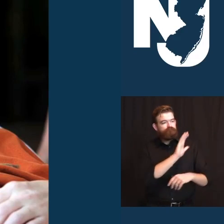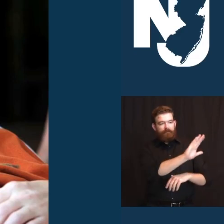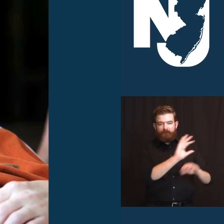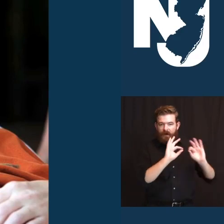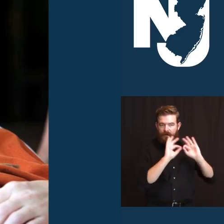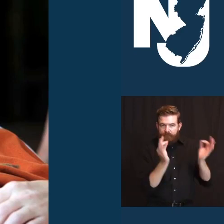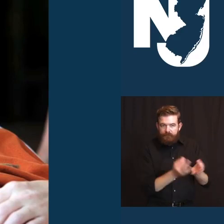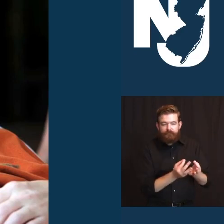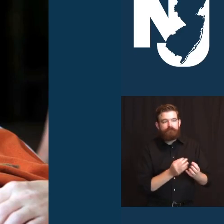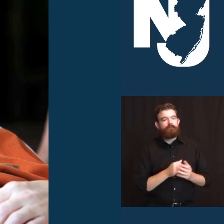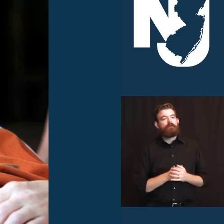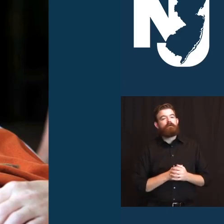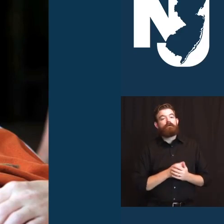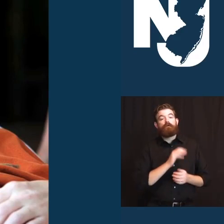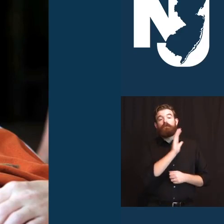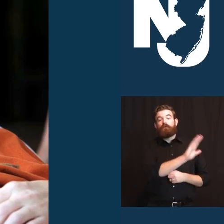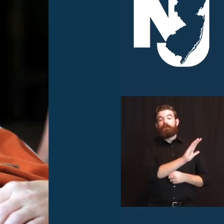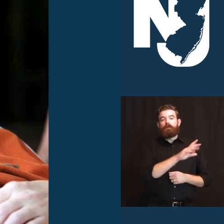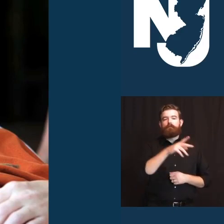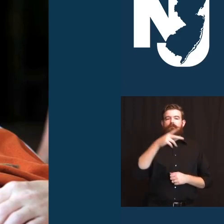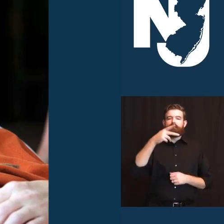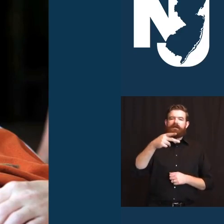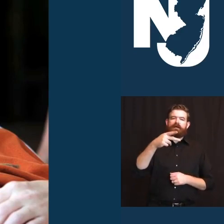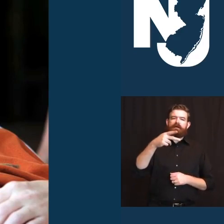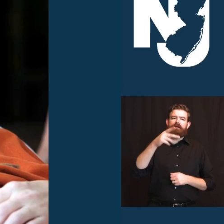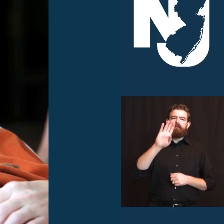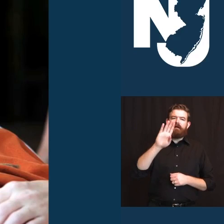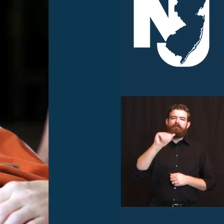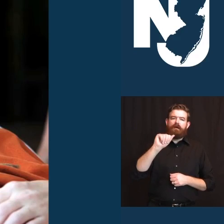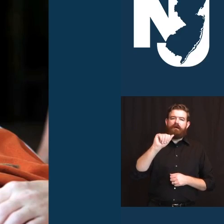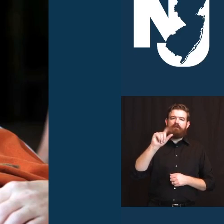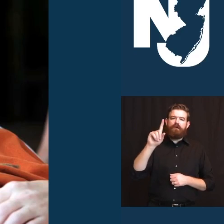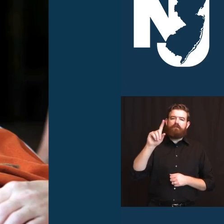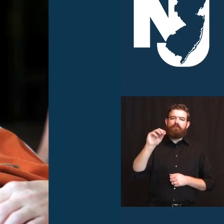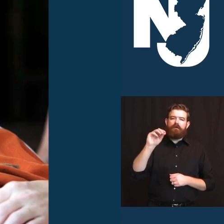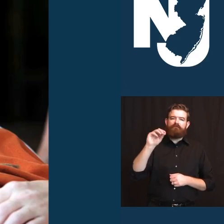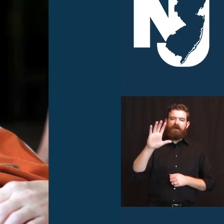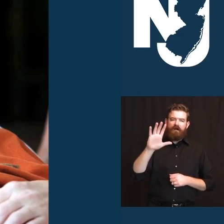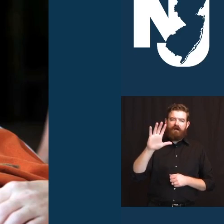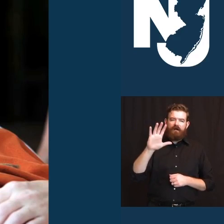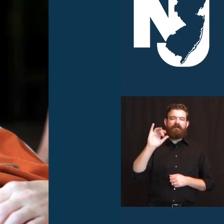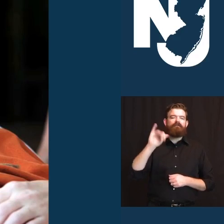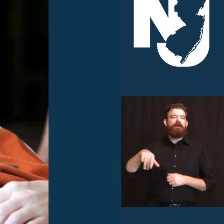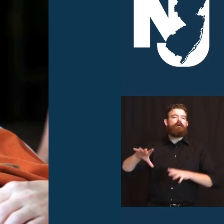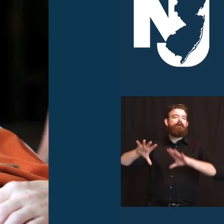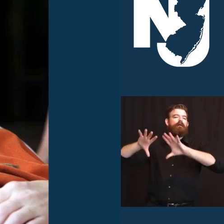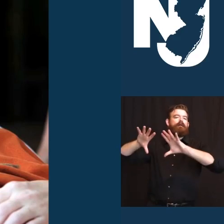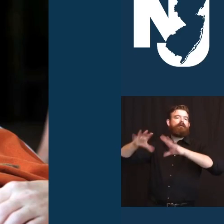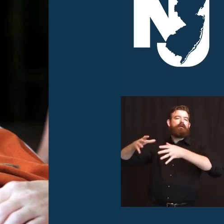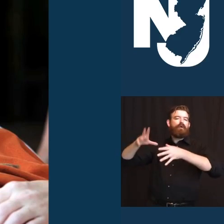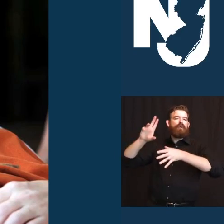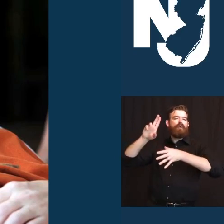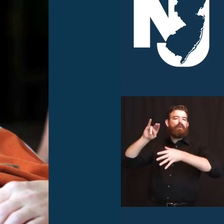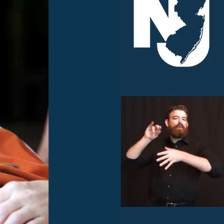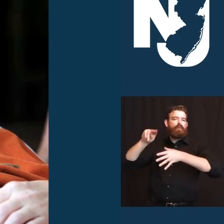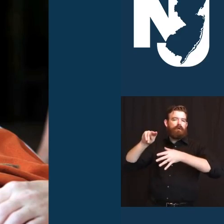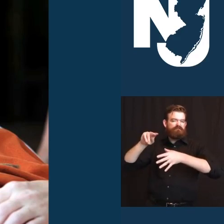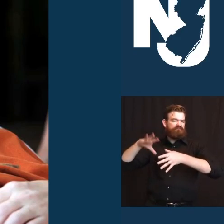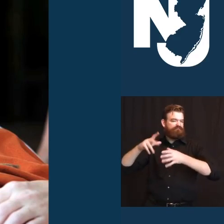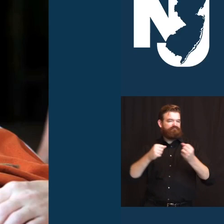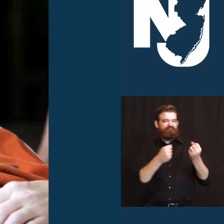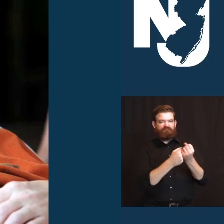PBA 105 brothers and sisters and their family as well. He still has much work to do, by the way, to get back to full health, but I know he's going to